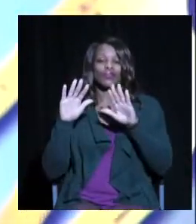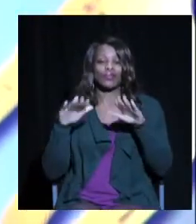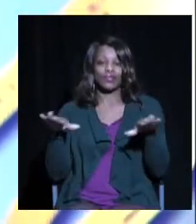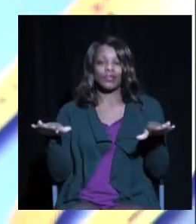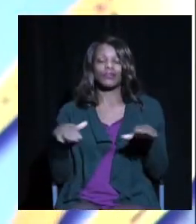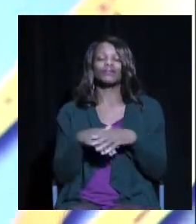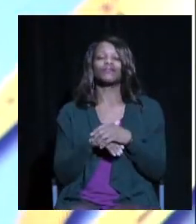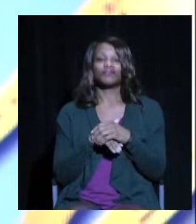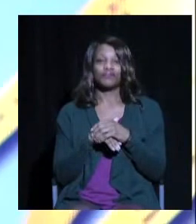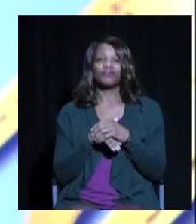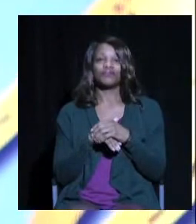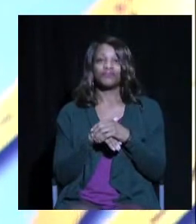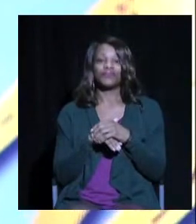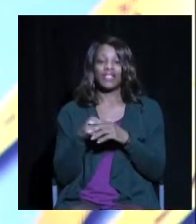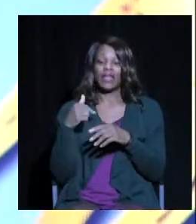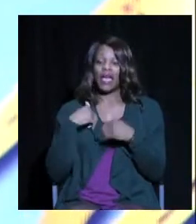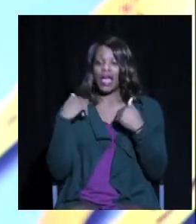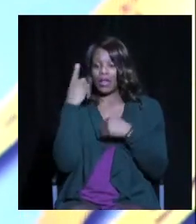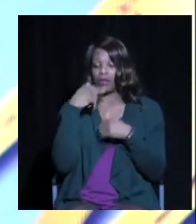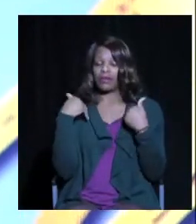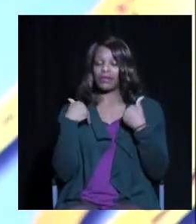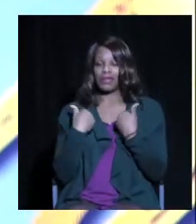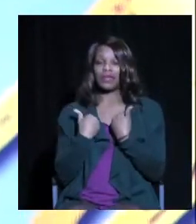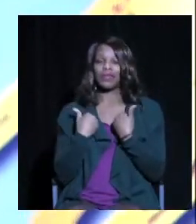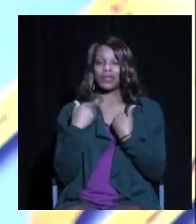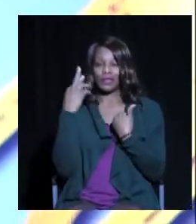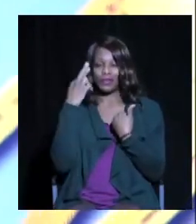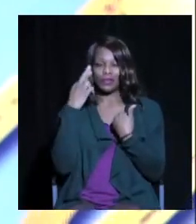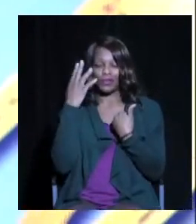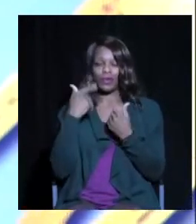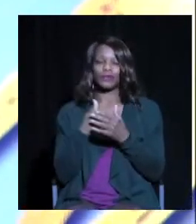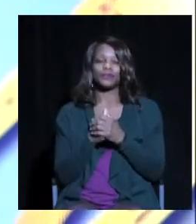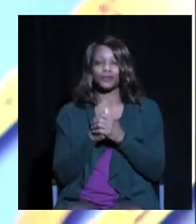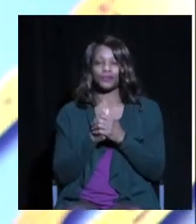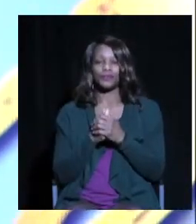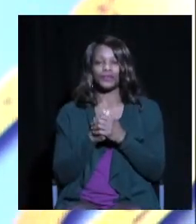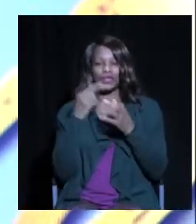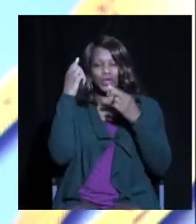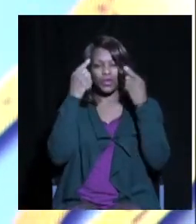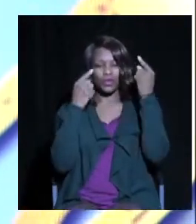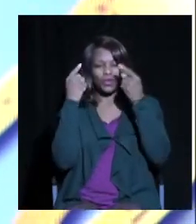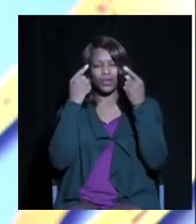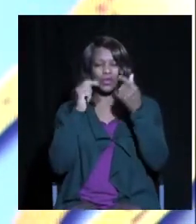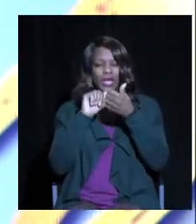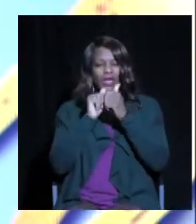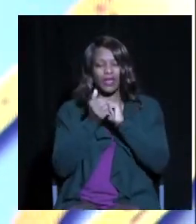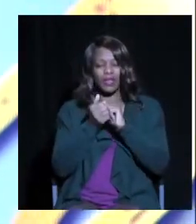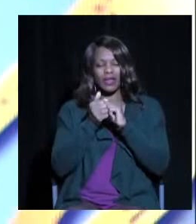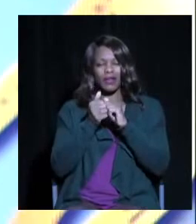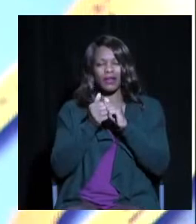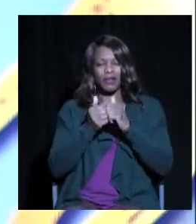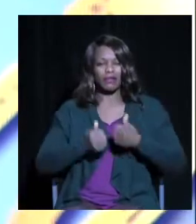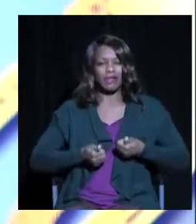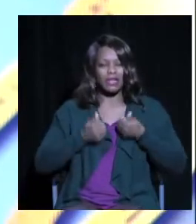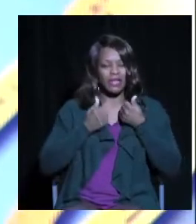why. And one of the things that parents do with kids is you just wonder what they're going to be like, right? You're wondering what they change every day, so you're